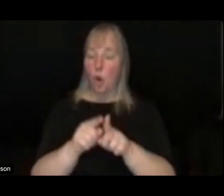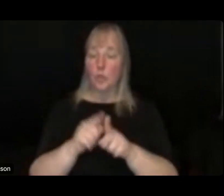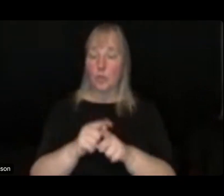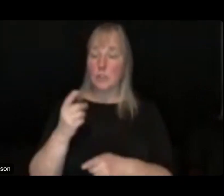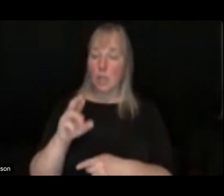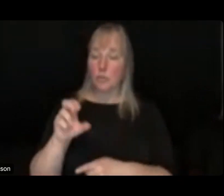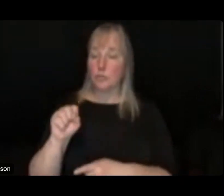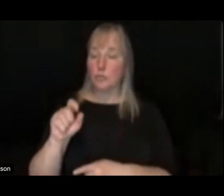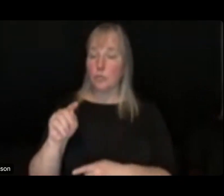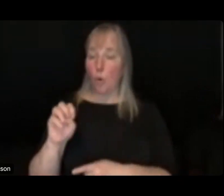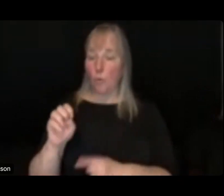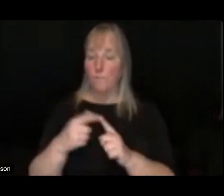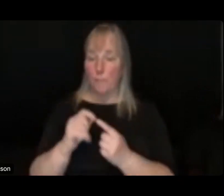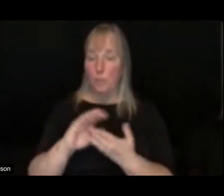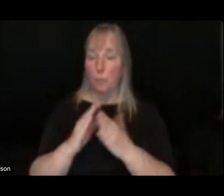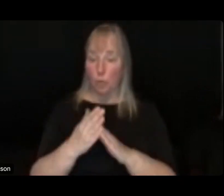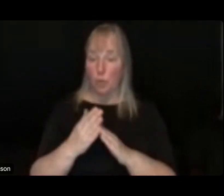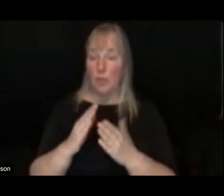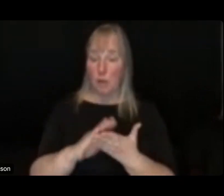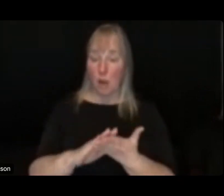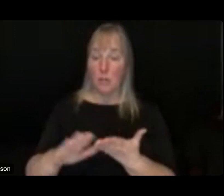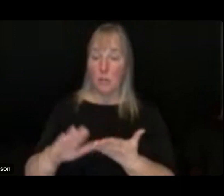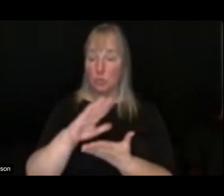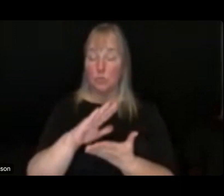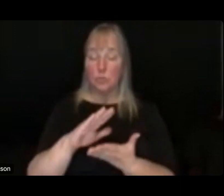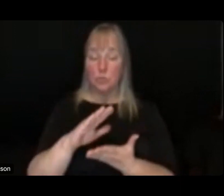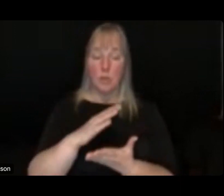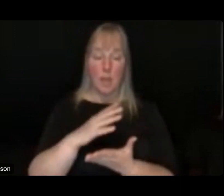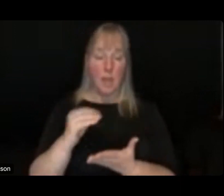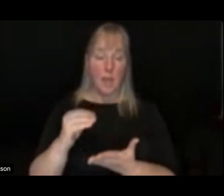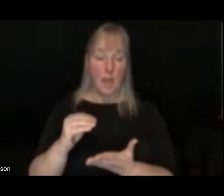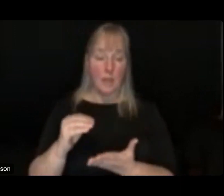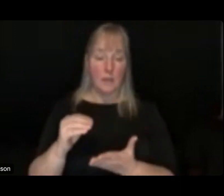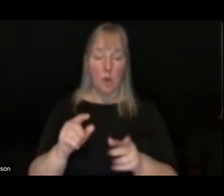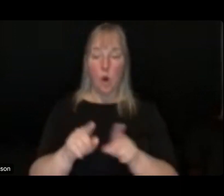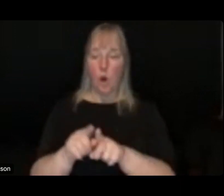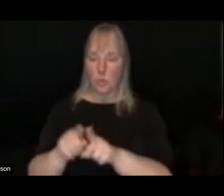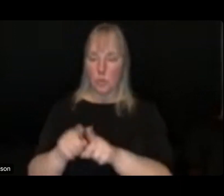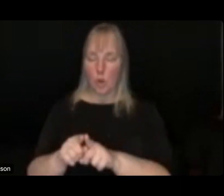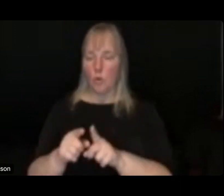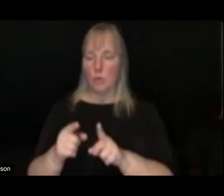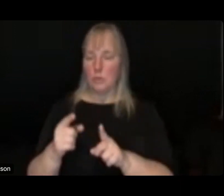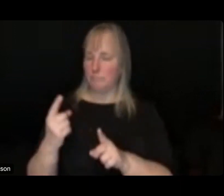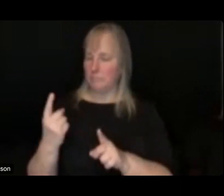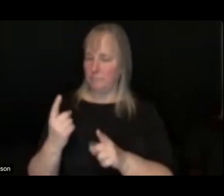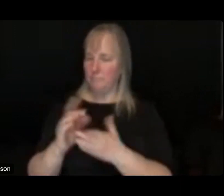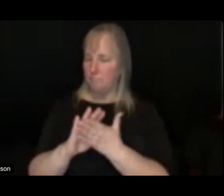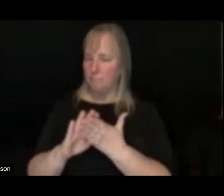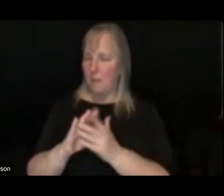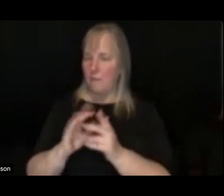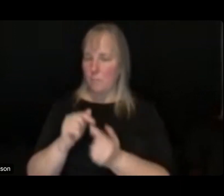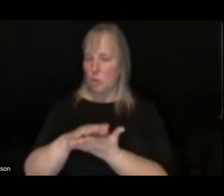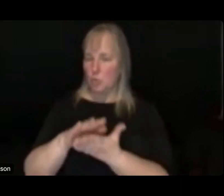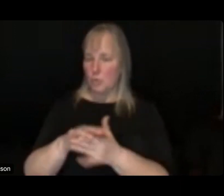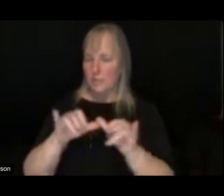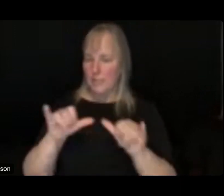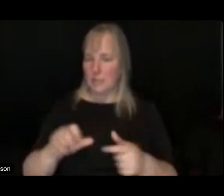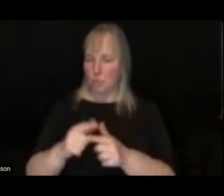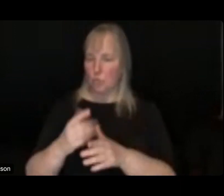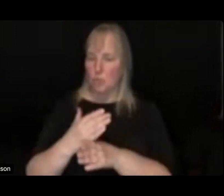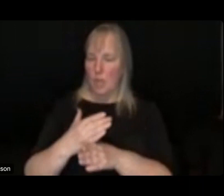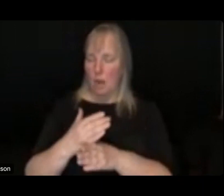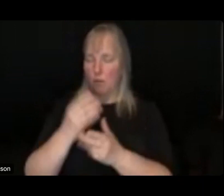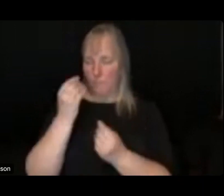College and Angela Braid from our school system to share the information from these two